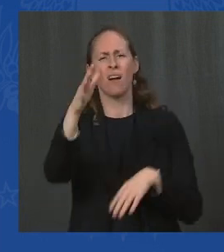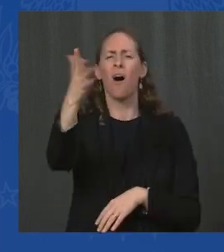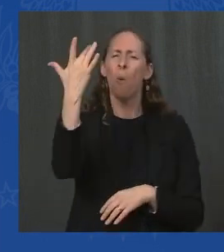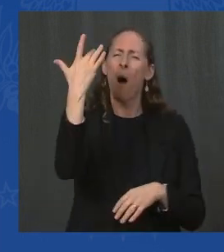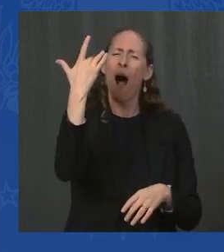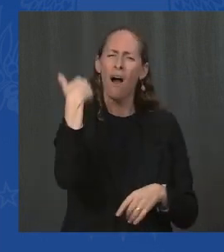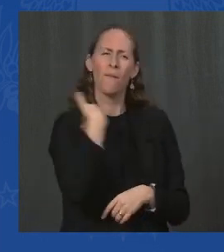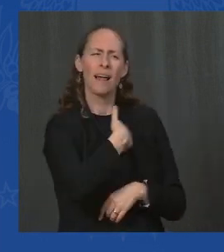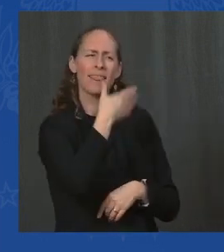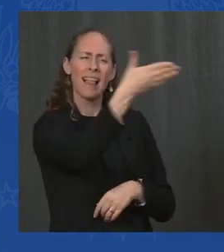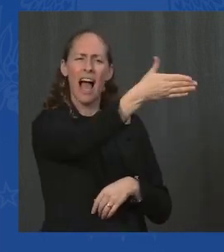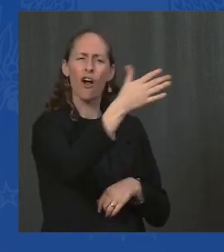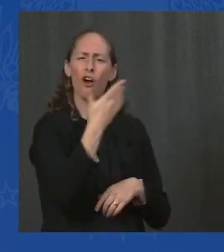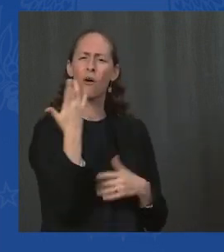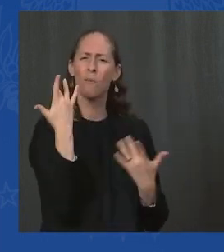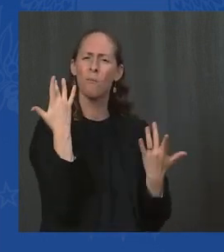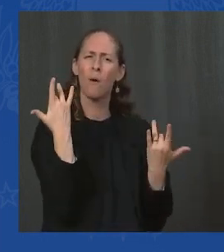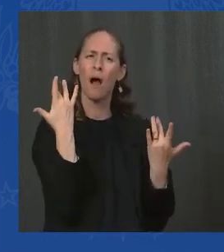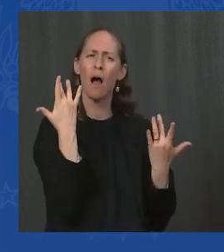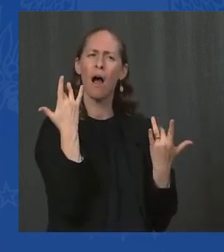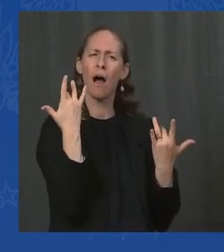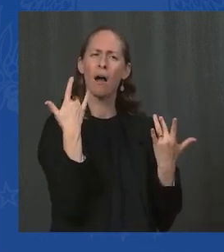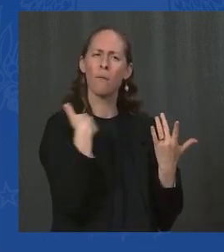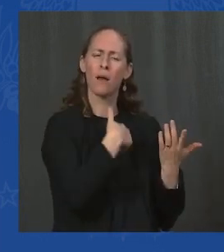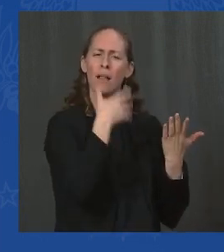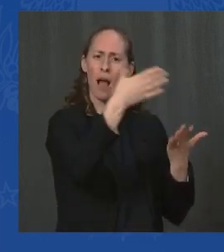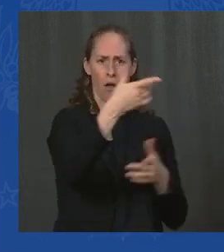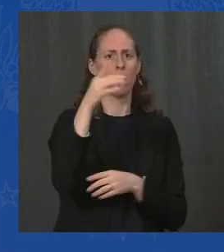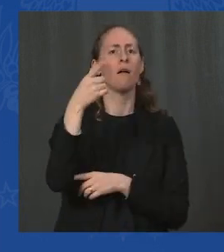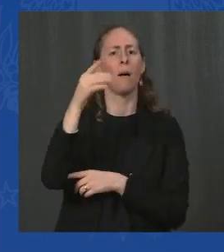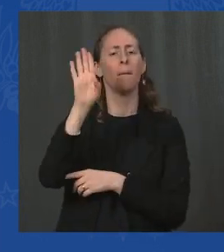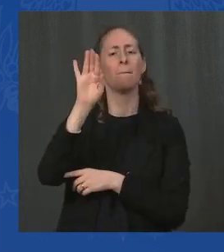bin Laden and al-Qaeda on September 11th,